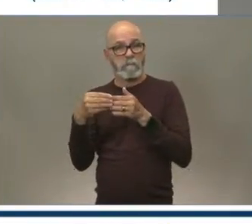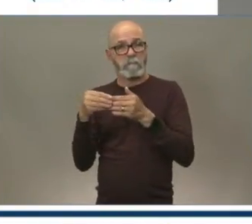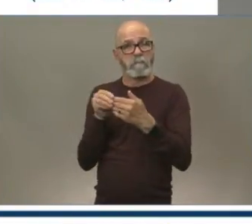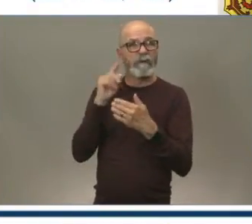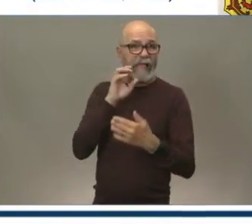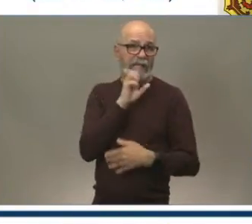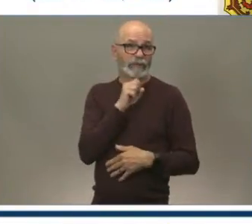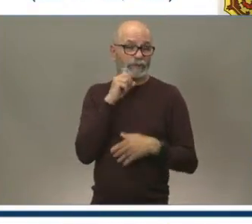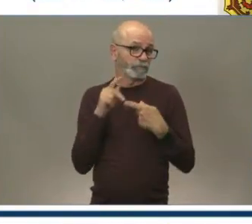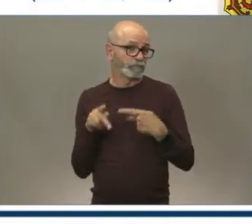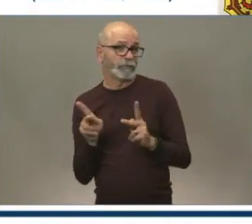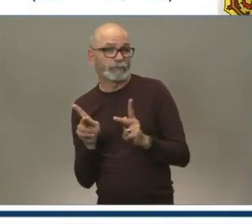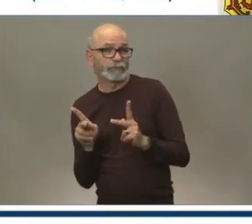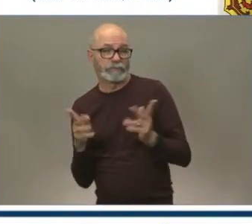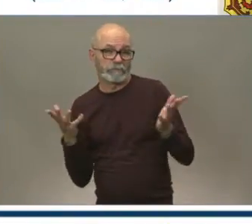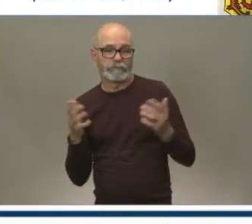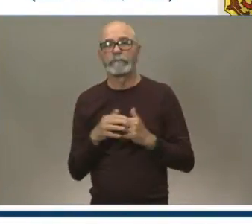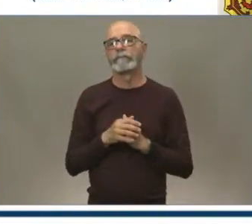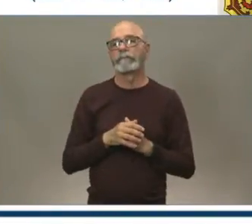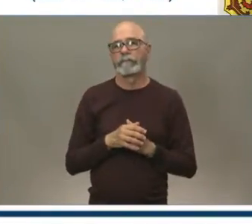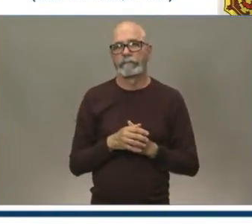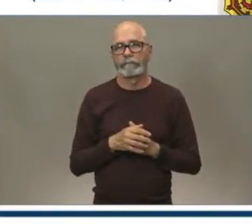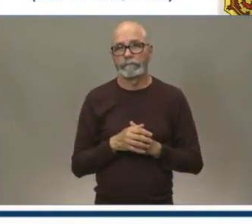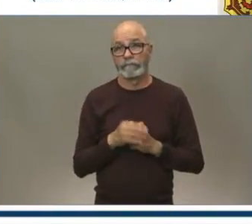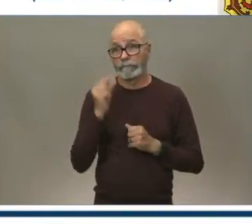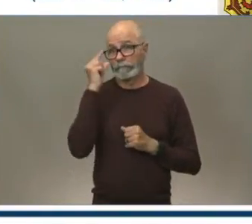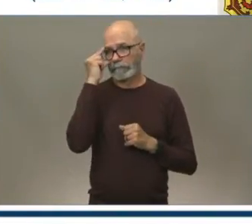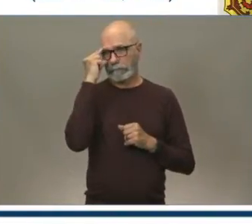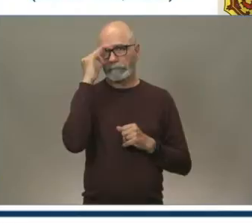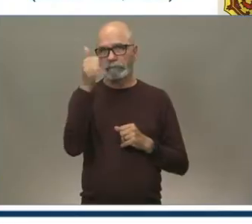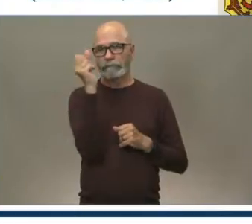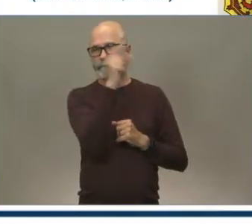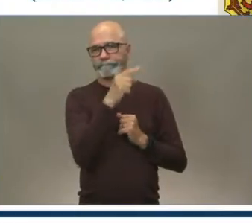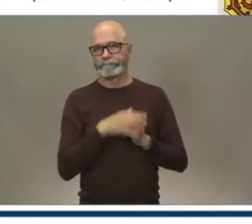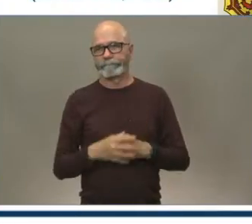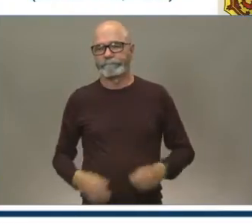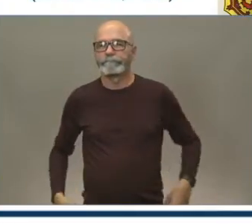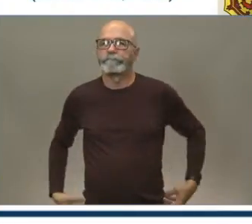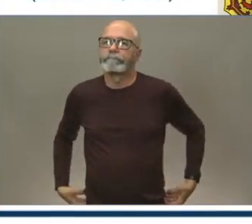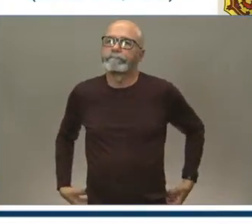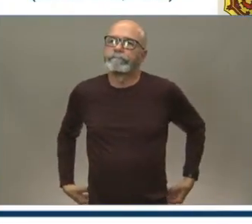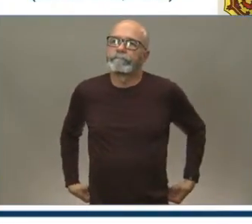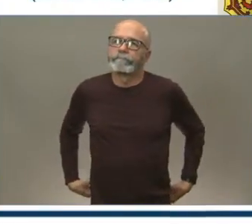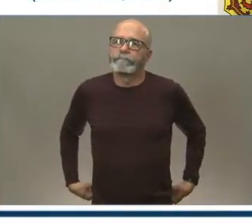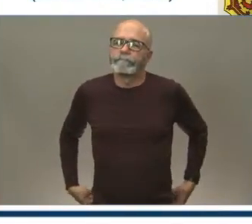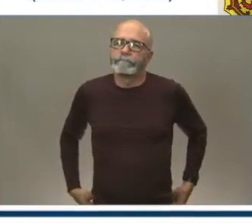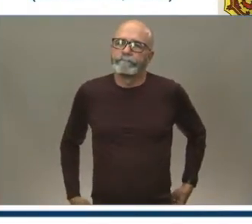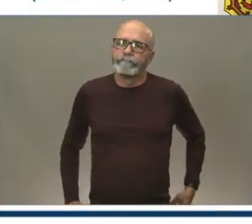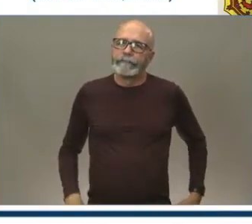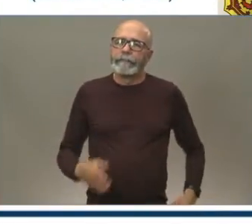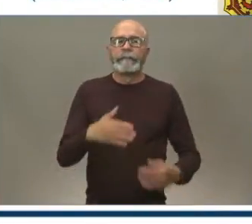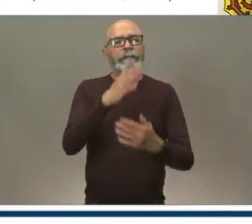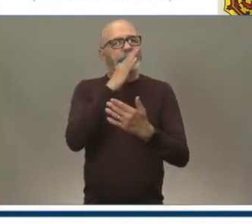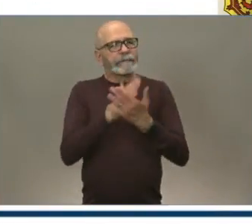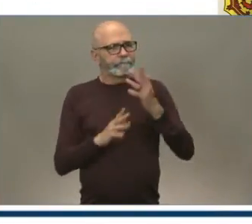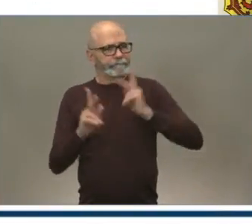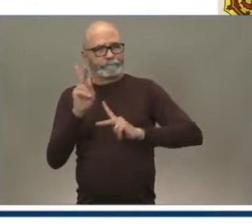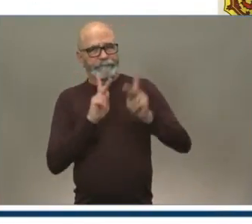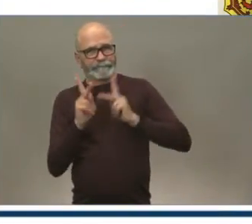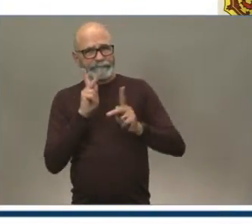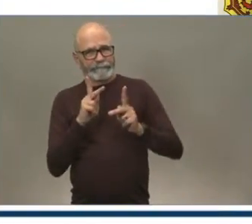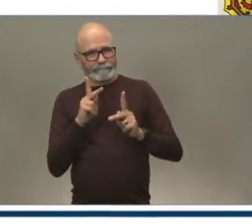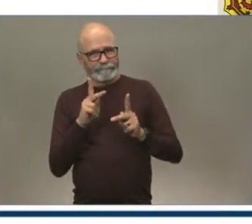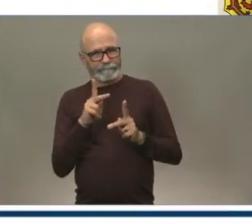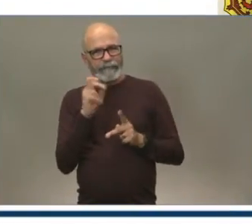ahead with your follow-up, Lindsay. Respectfully, Dr. Strang, I have heard people be quite concerned that they can't get this vaccine that they feel